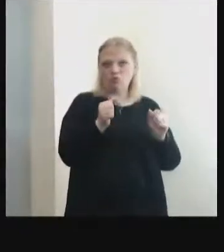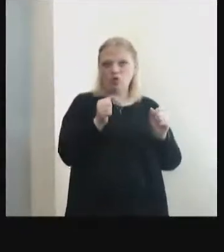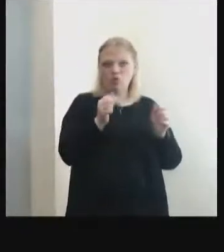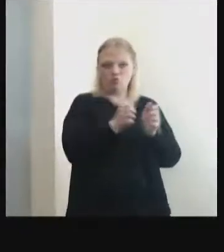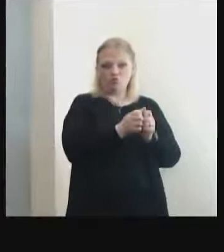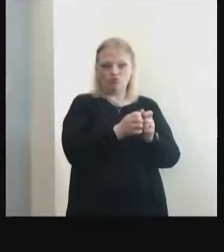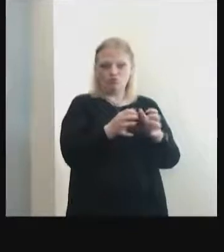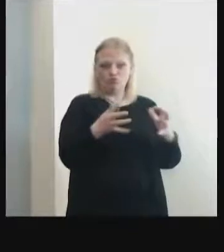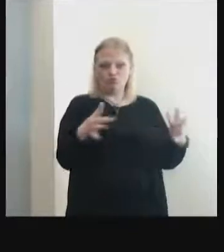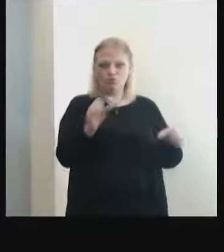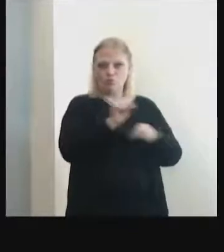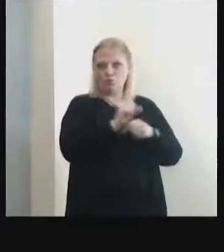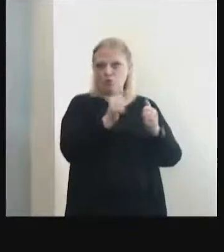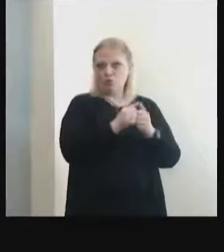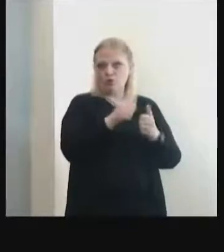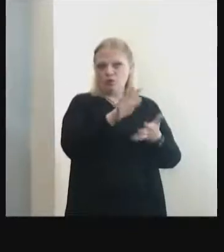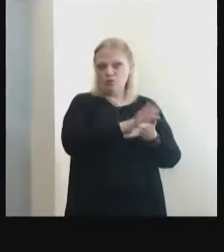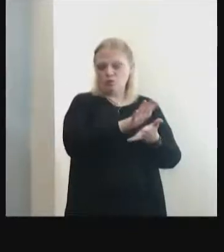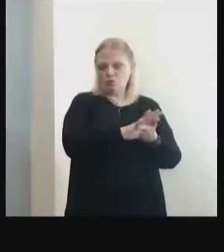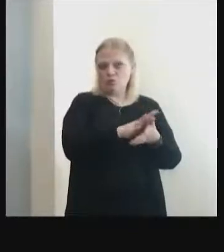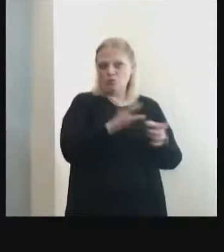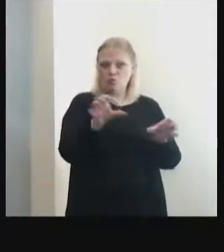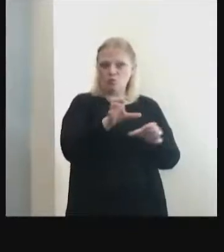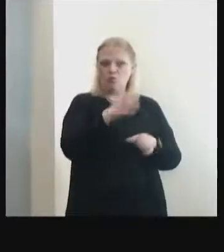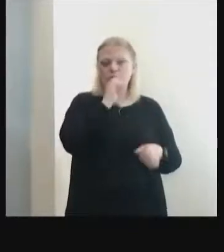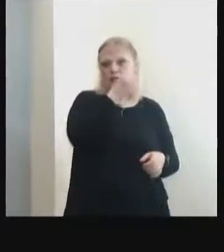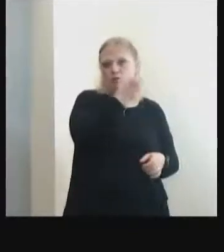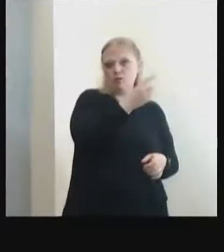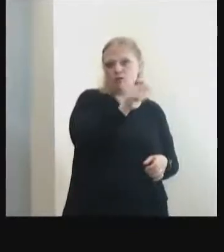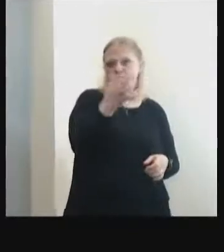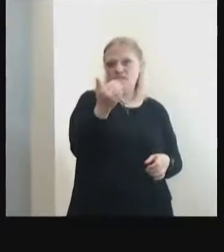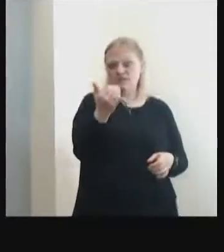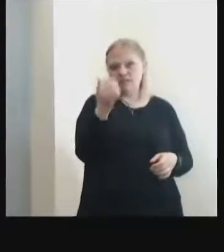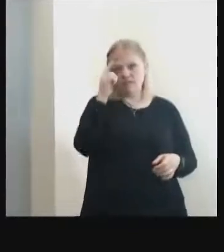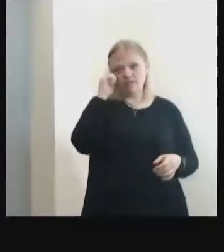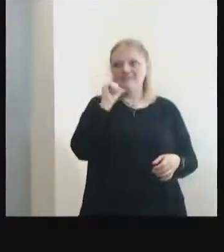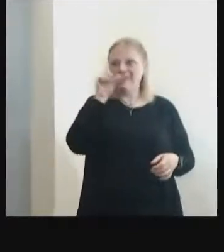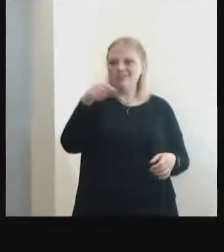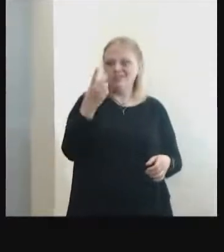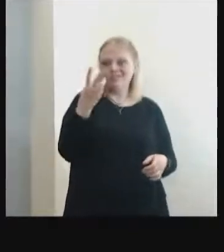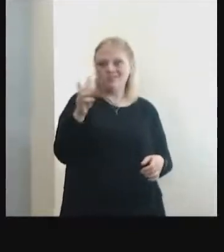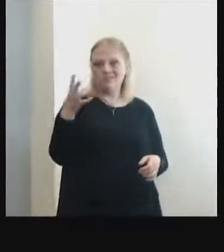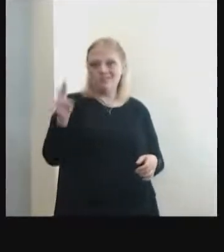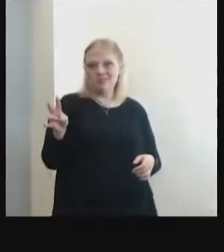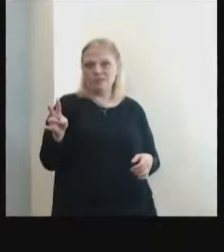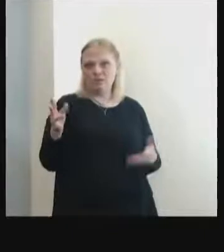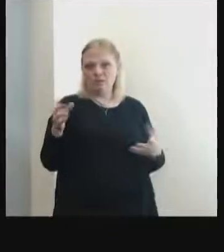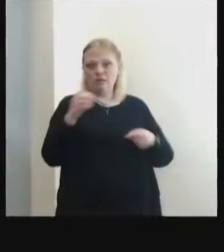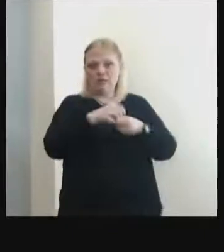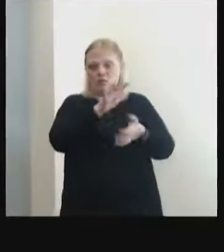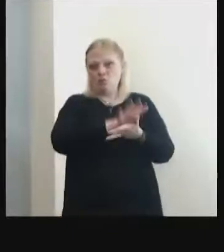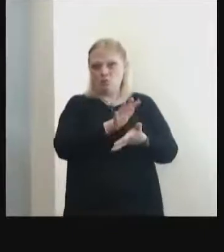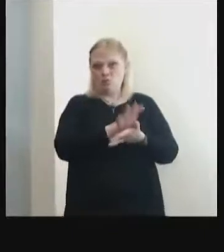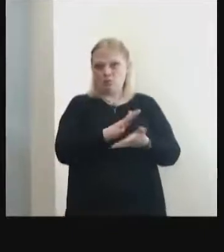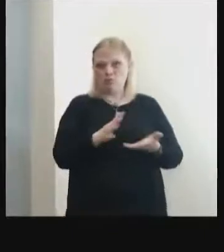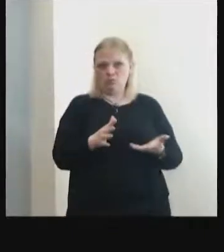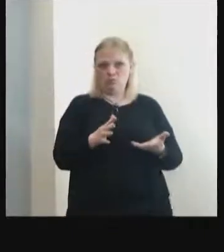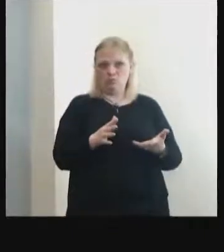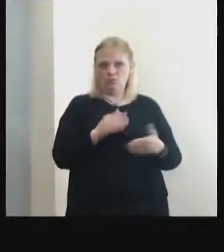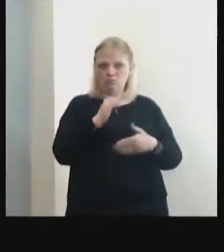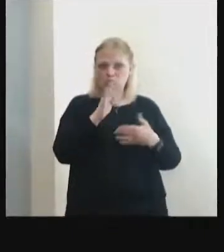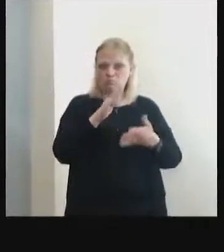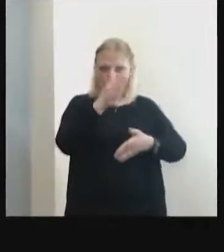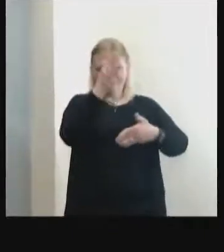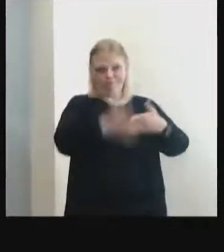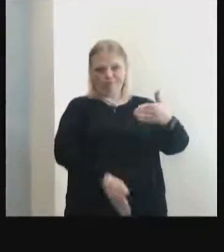those by working with the schools to do the 12 to 15, not just the 16 and 17-year-olds in the schools, so they can get it